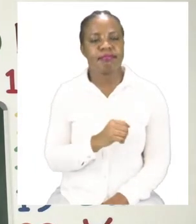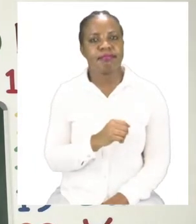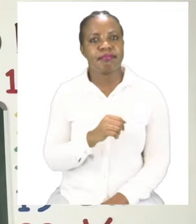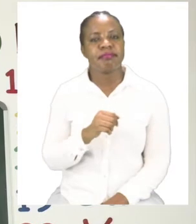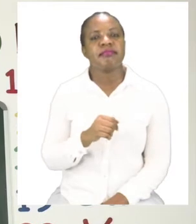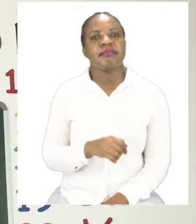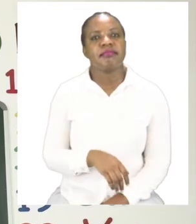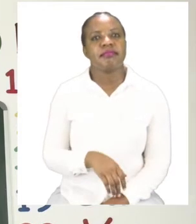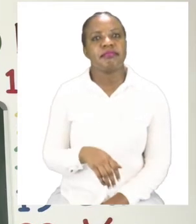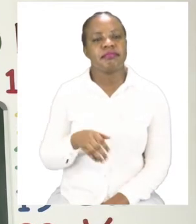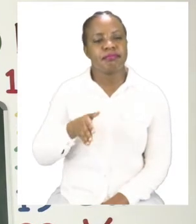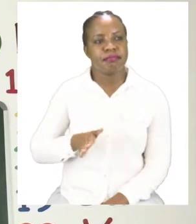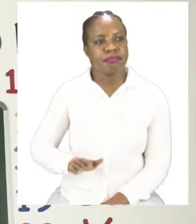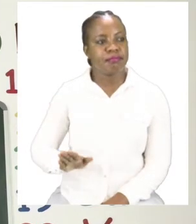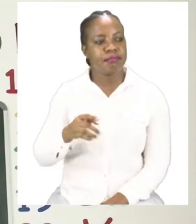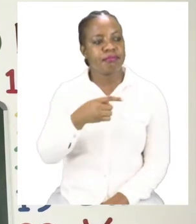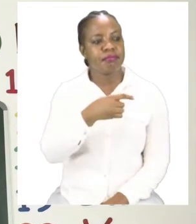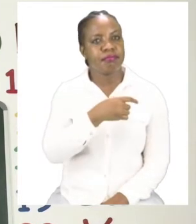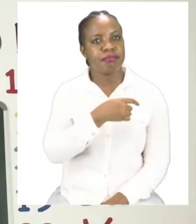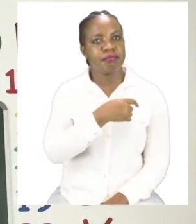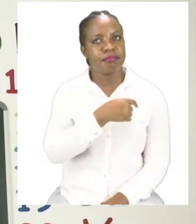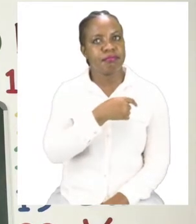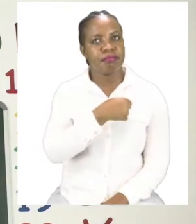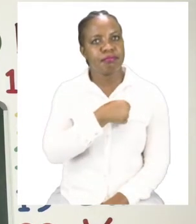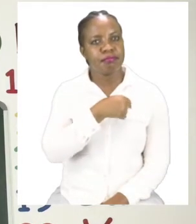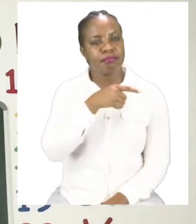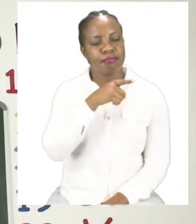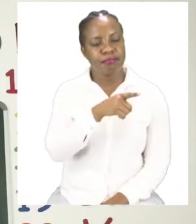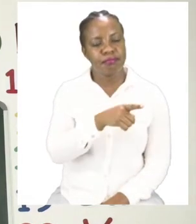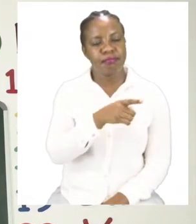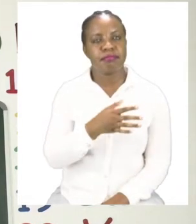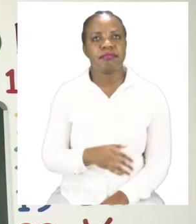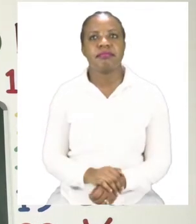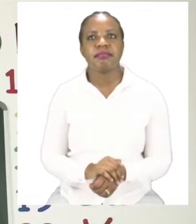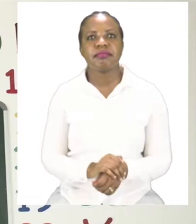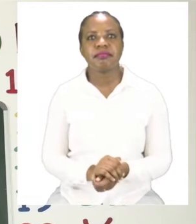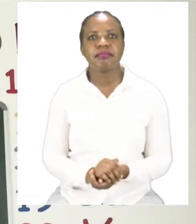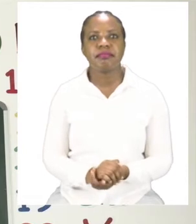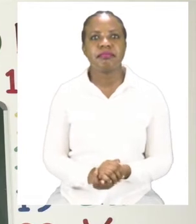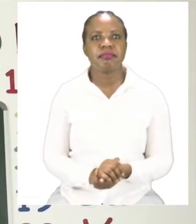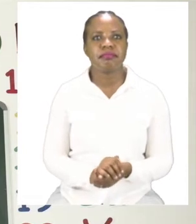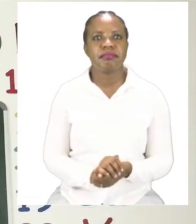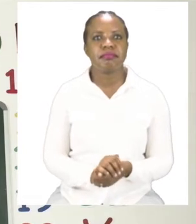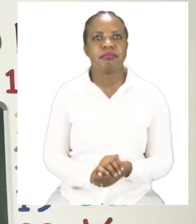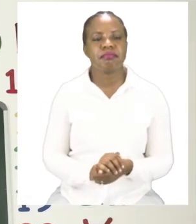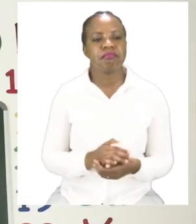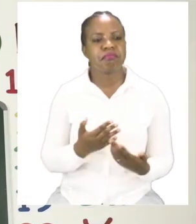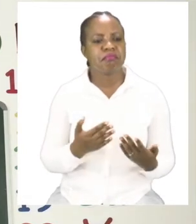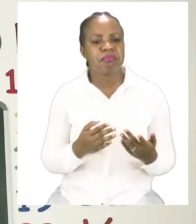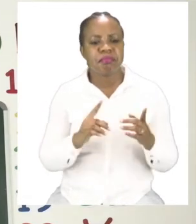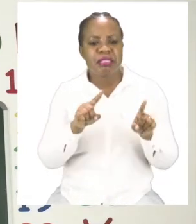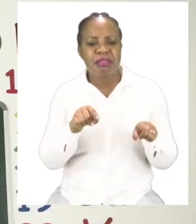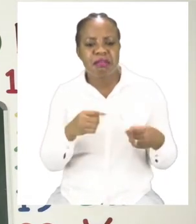She. Well done. Now, if we are pointing to something that does not